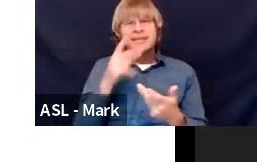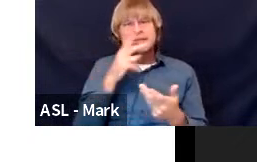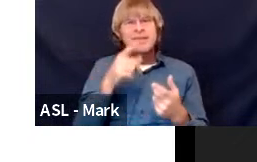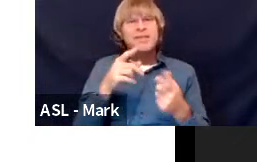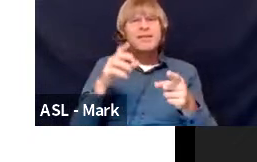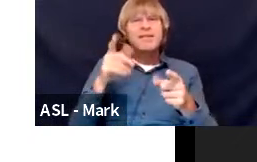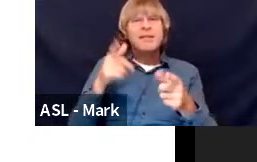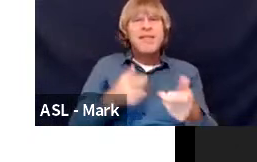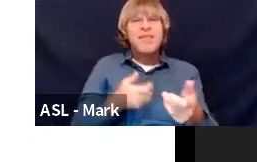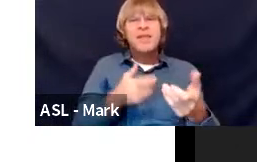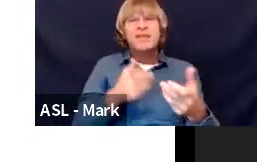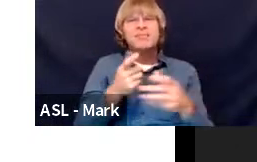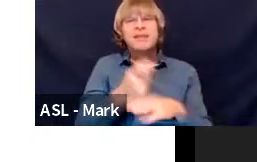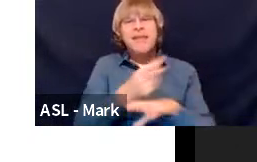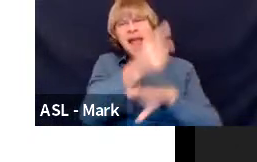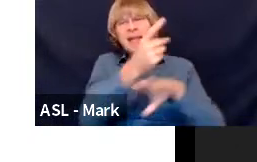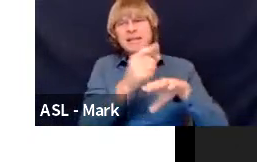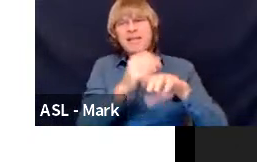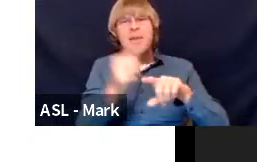in the back. This is where